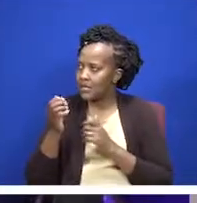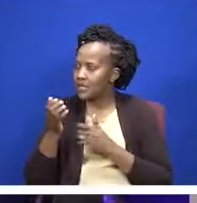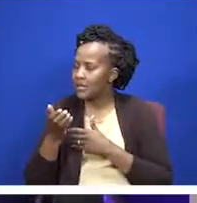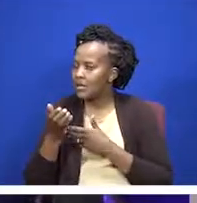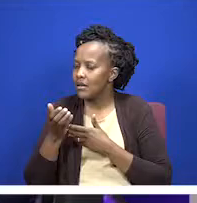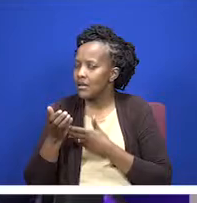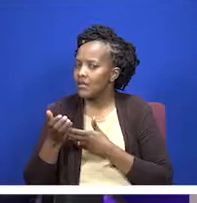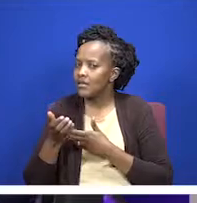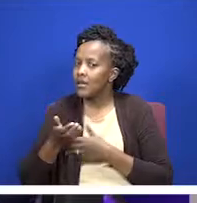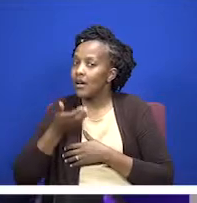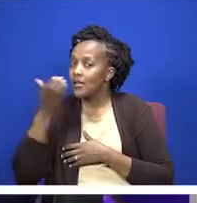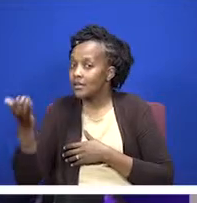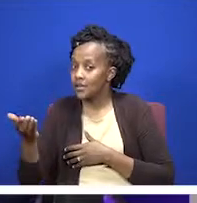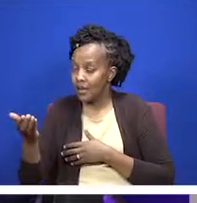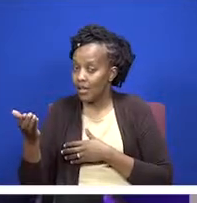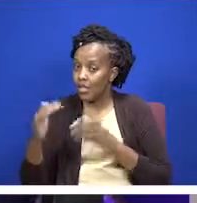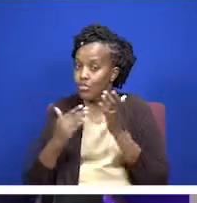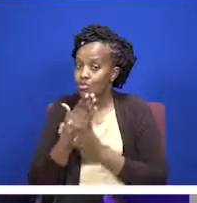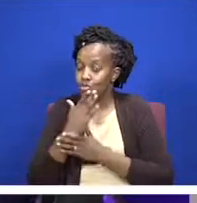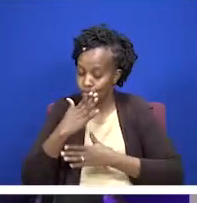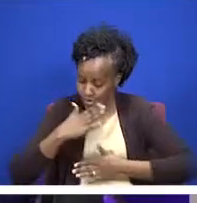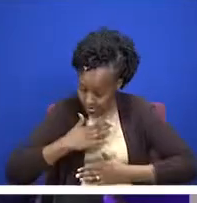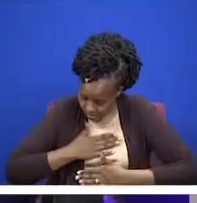by submitting to his lordship. So